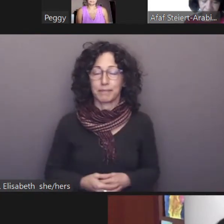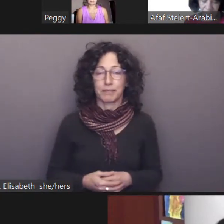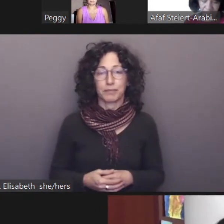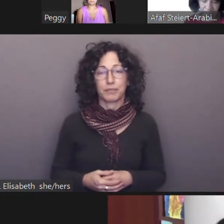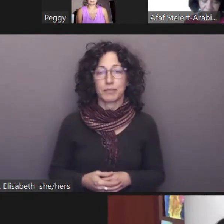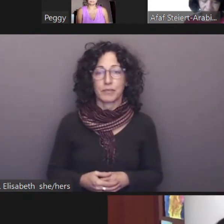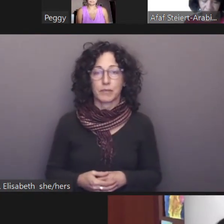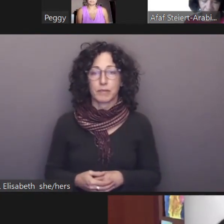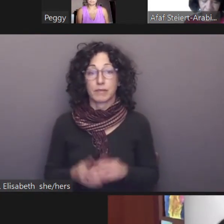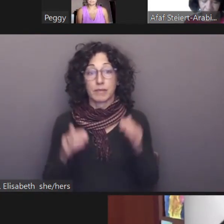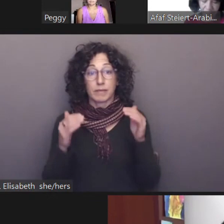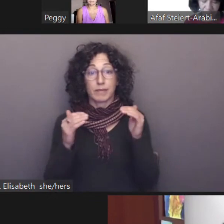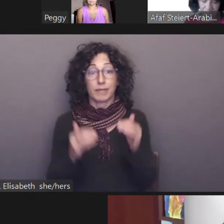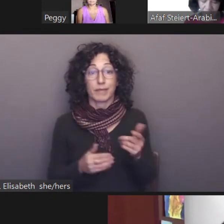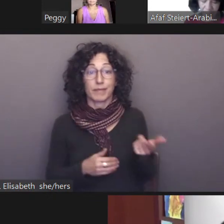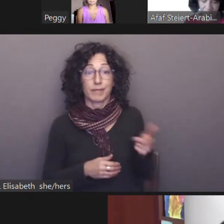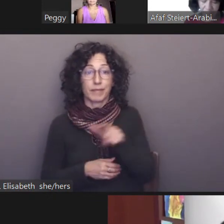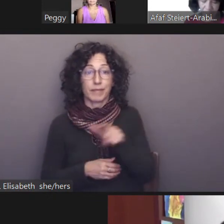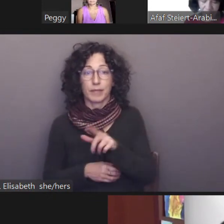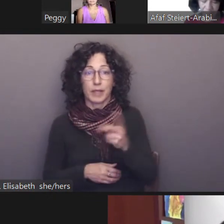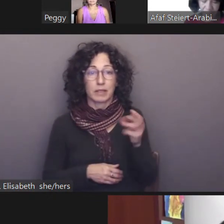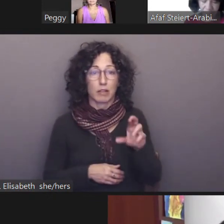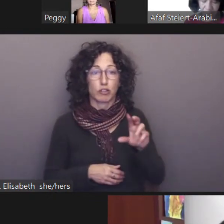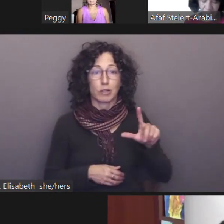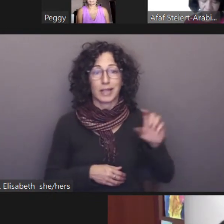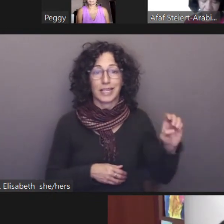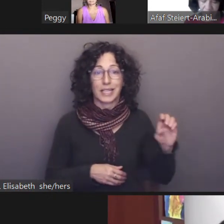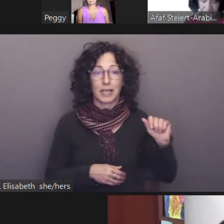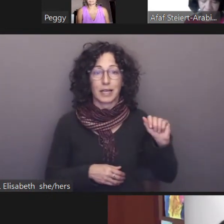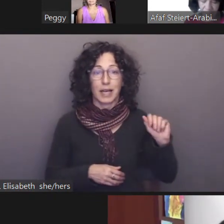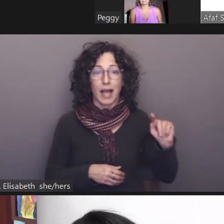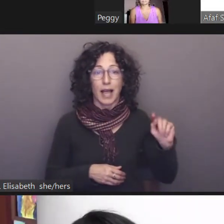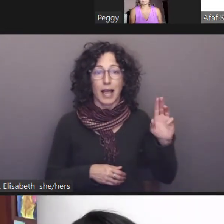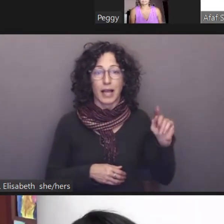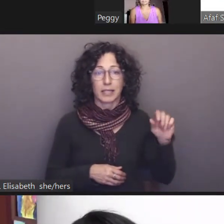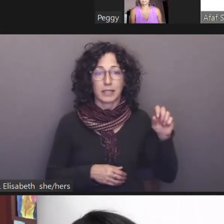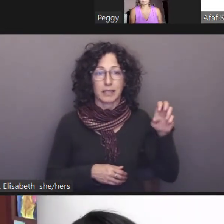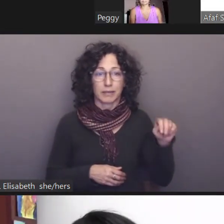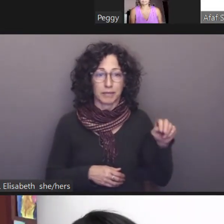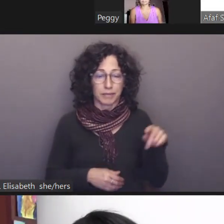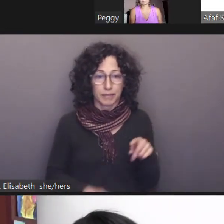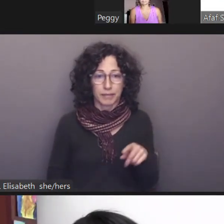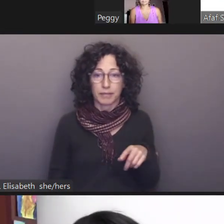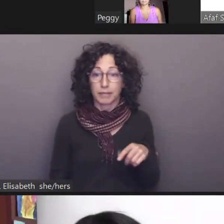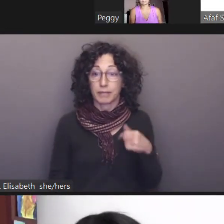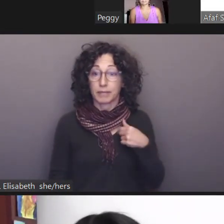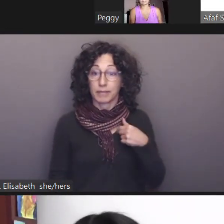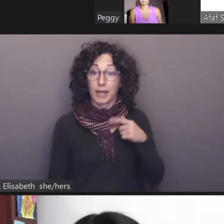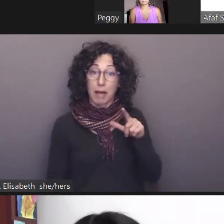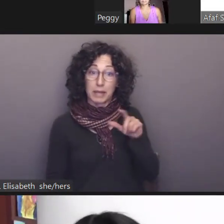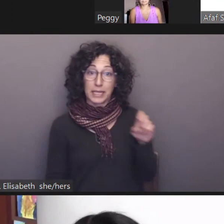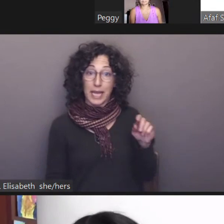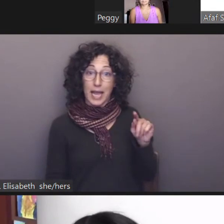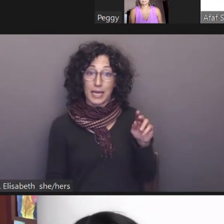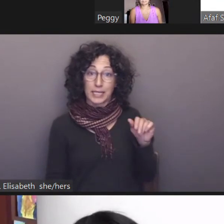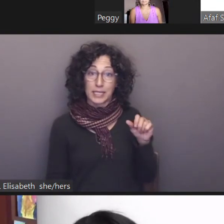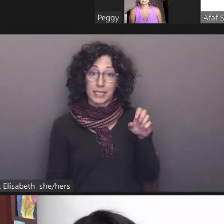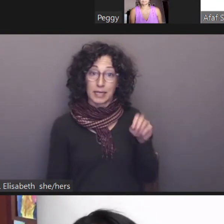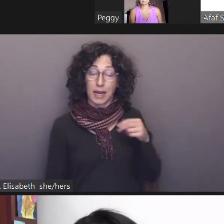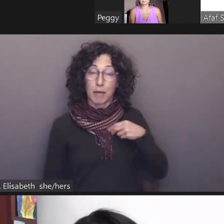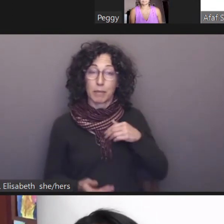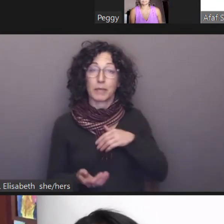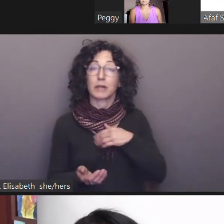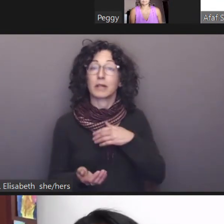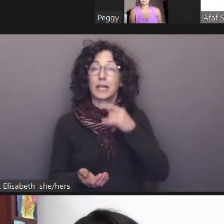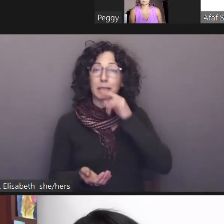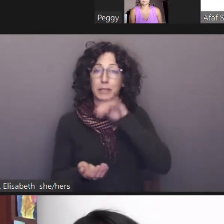And next we have Dr. Lee Atkinson. Hello, I'm Lee Atkinson. I'm a pediatrician and